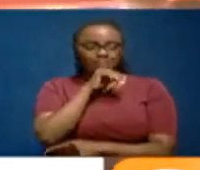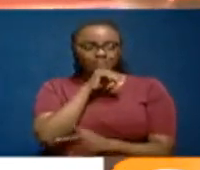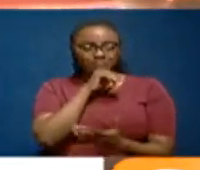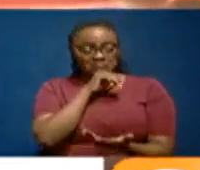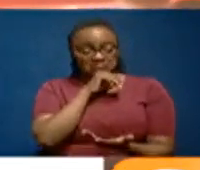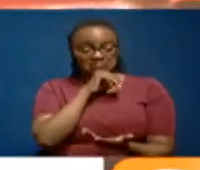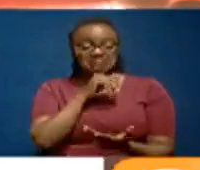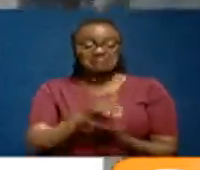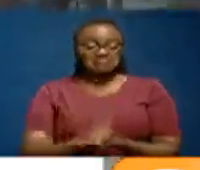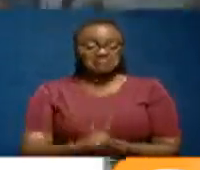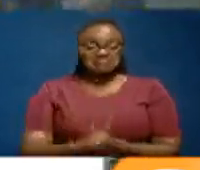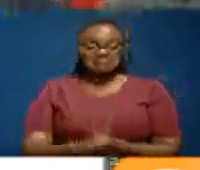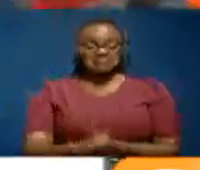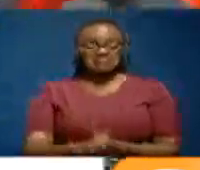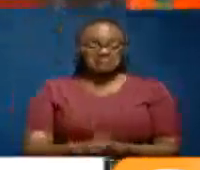Amolo Odinga.